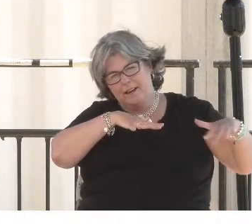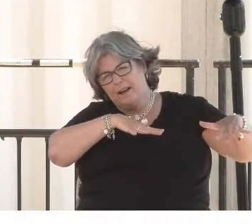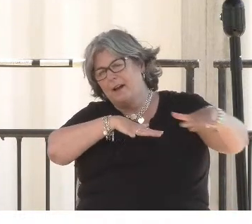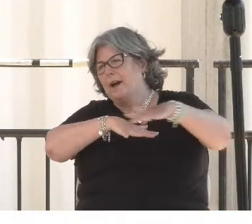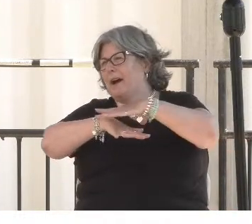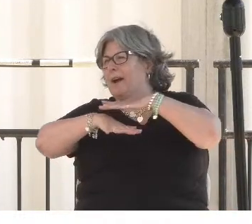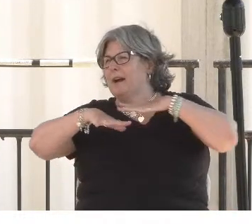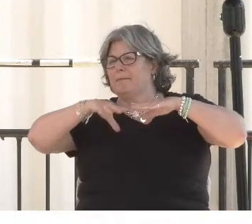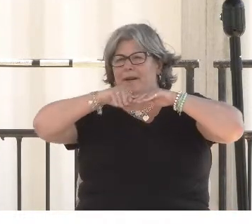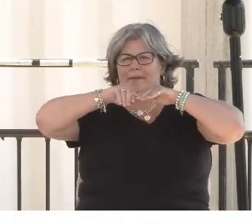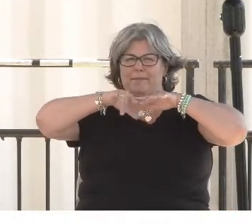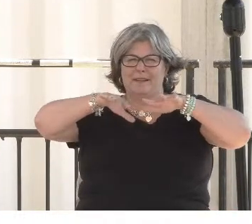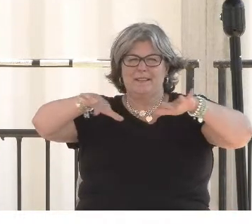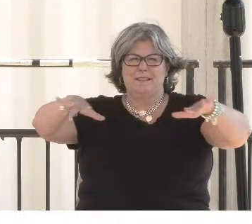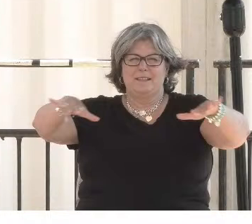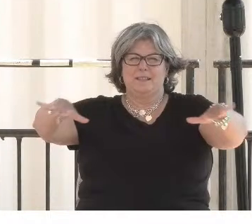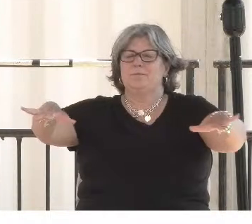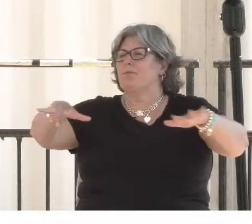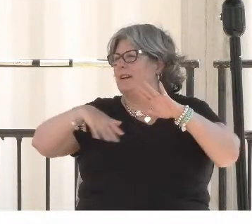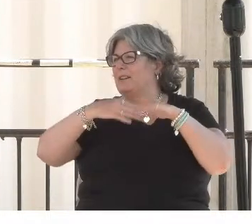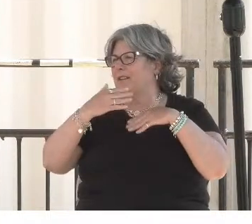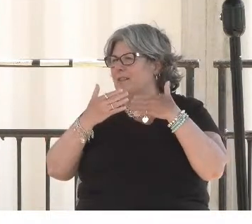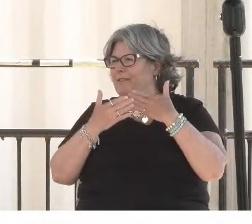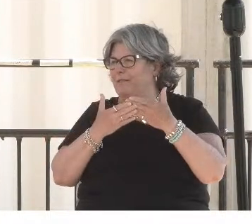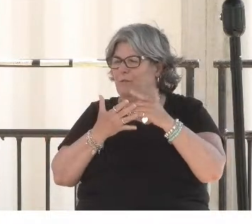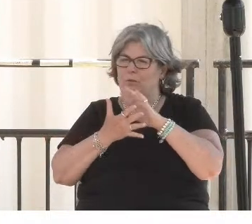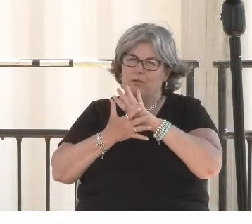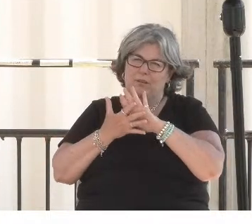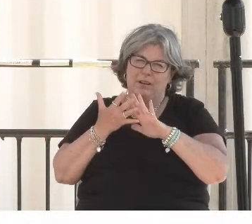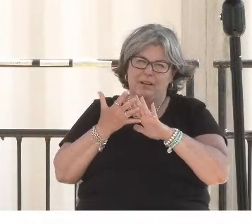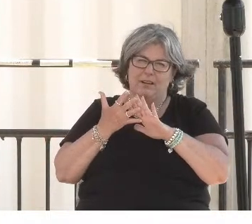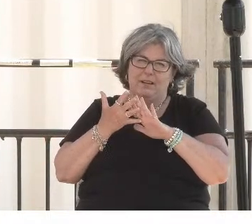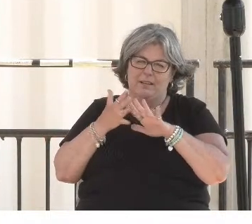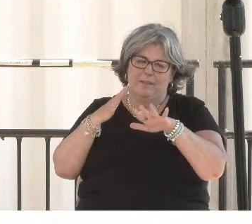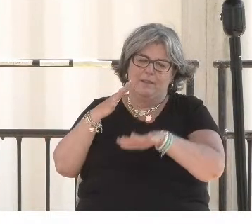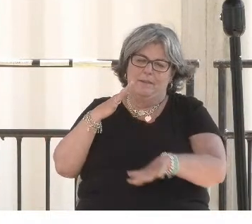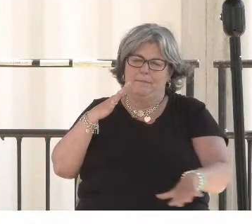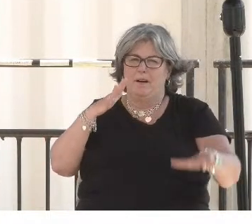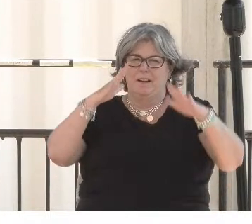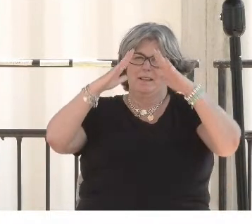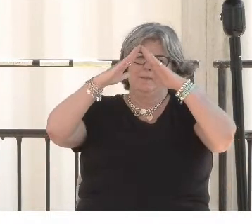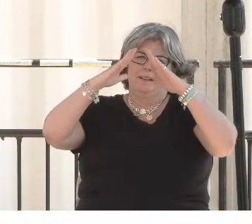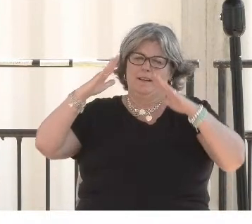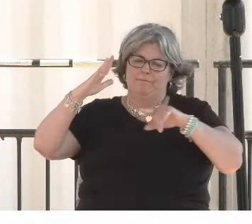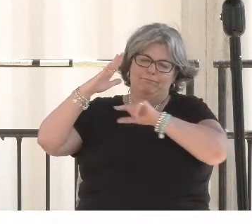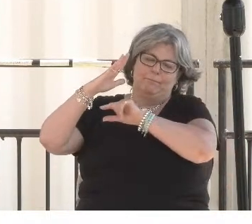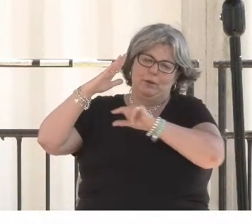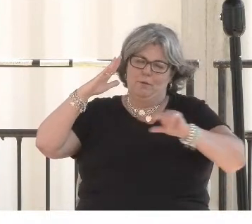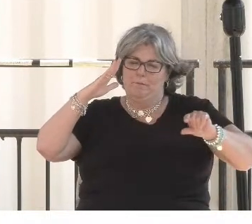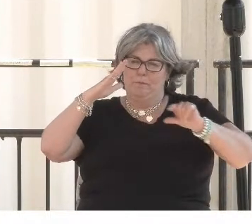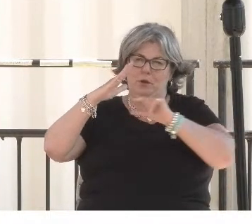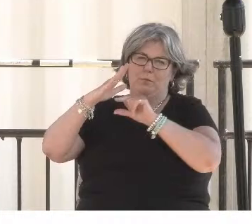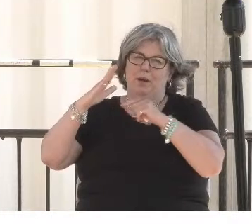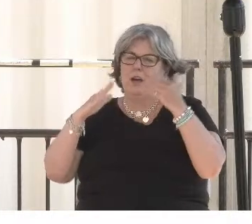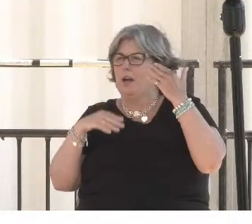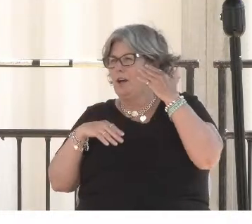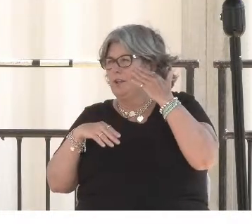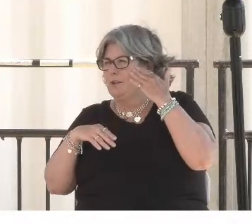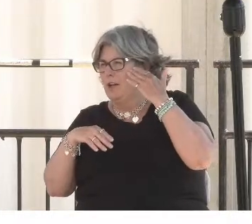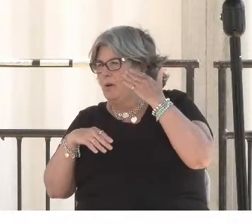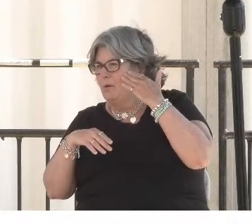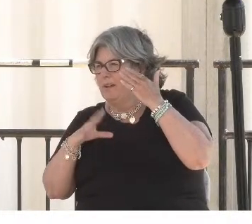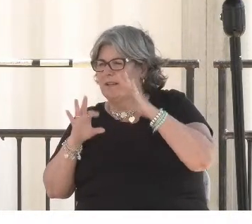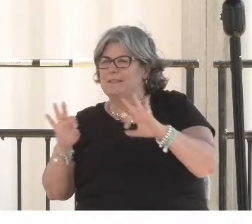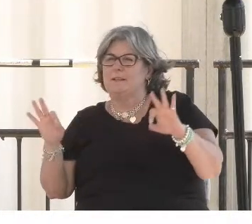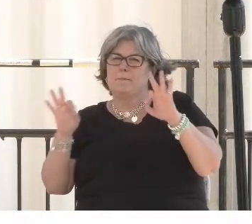and spread, this fertilizer for the phytoplankton, which is the bottom of the pyramid. So knowing how many we have left